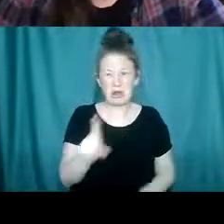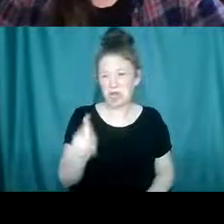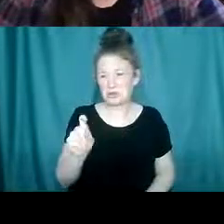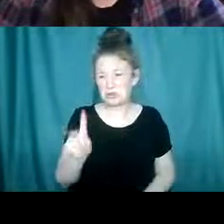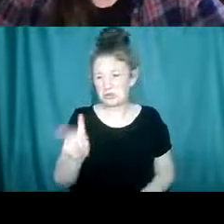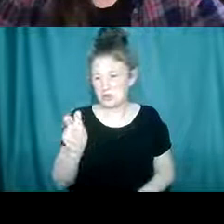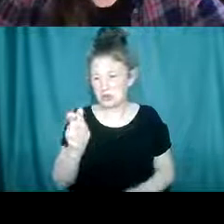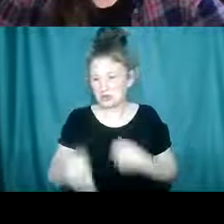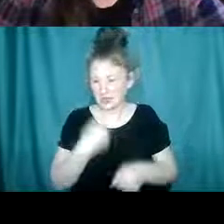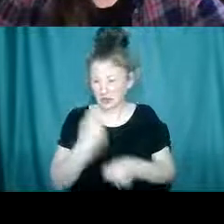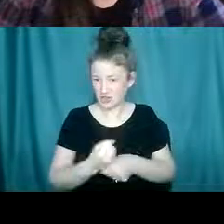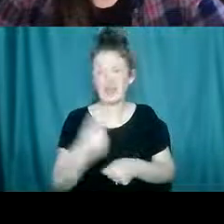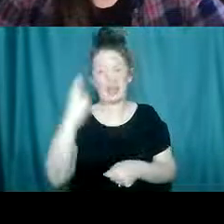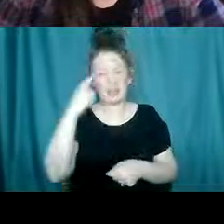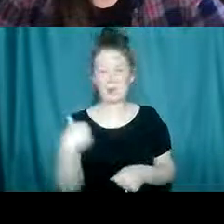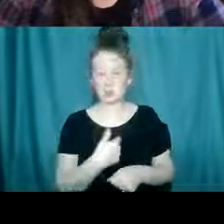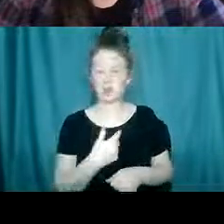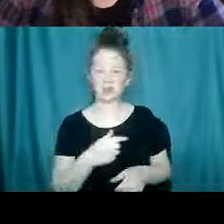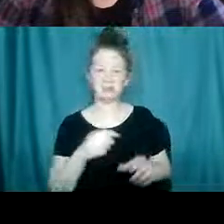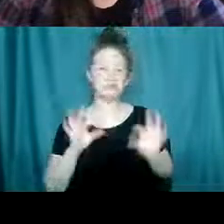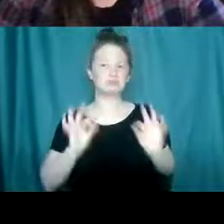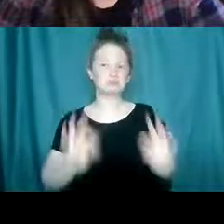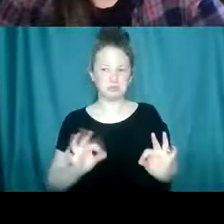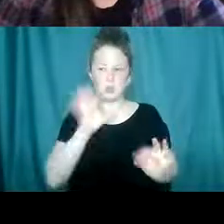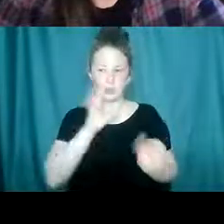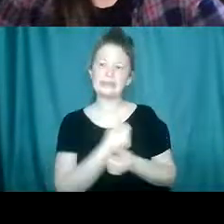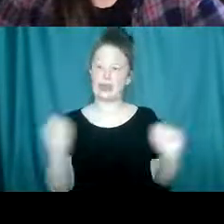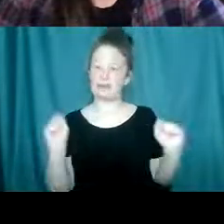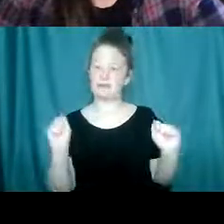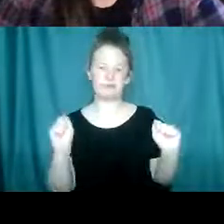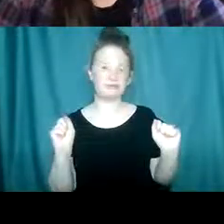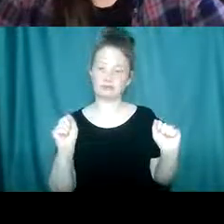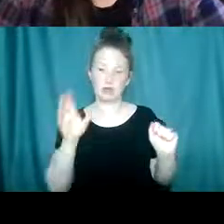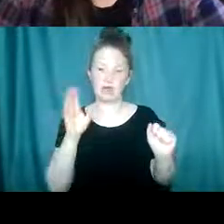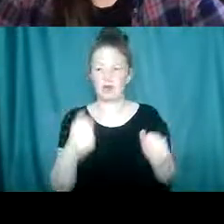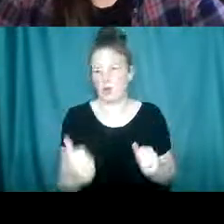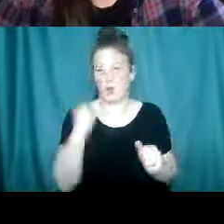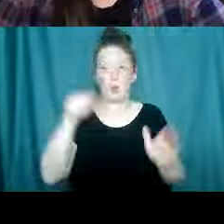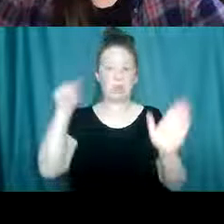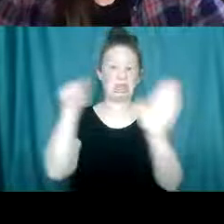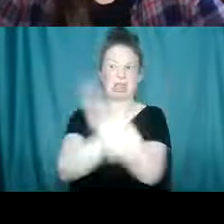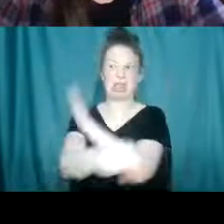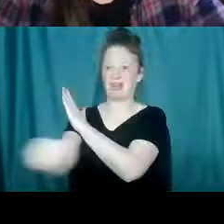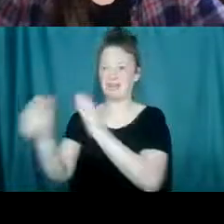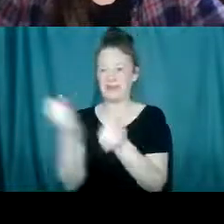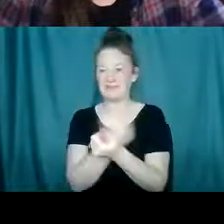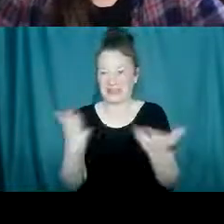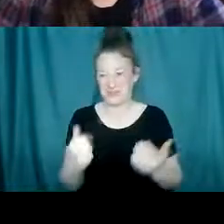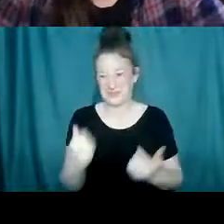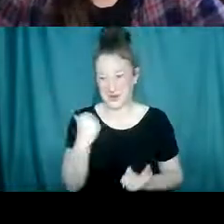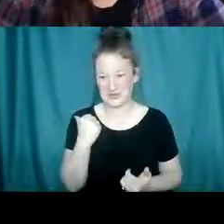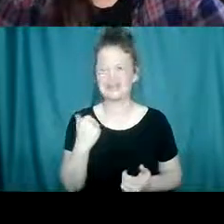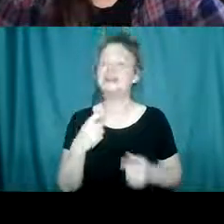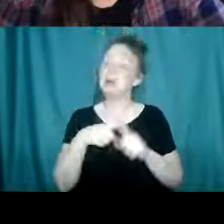think we're pretty sure it's going to be safe. It's not really going to kill everybody in the area. Yeah, but we're